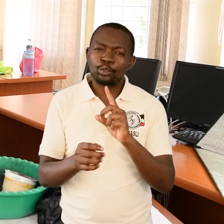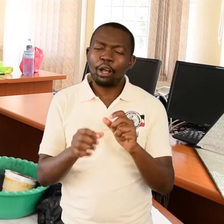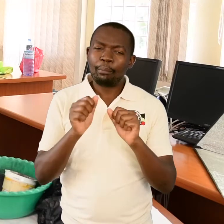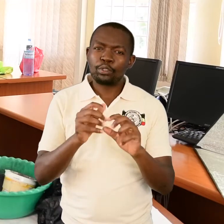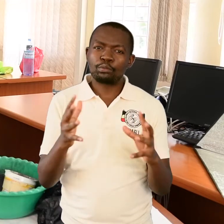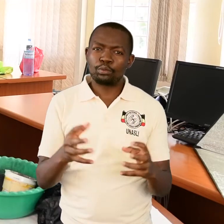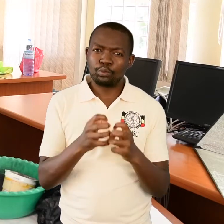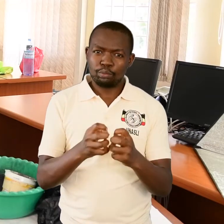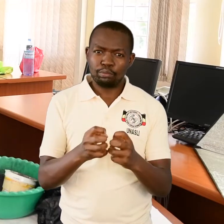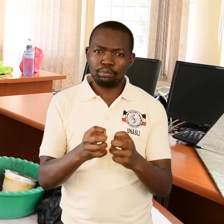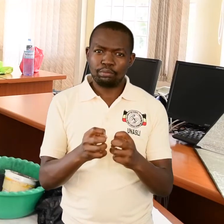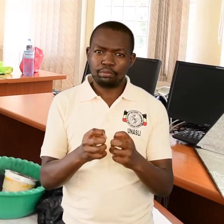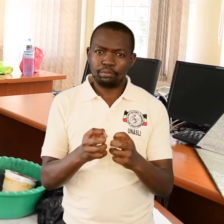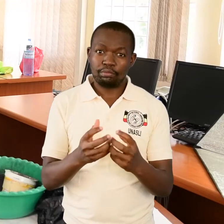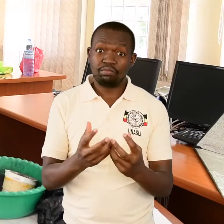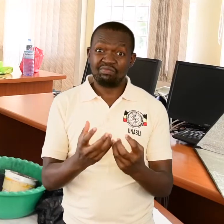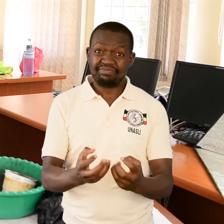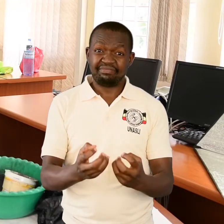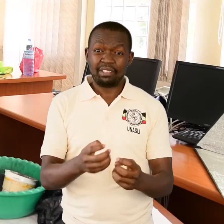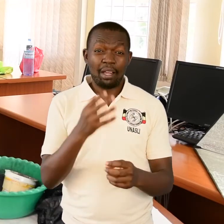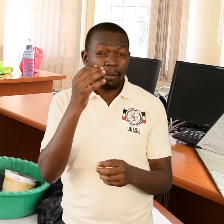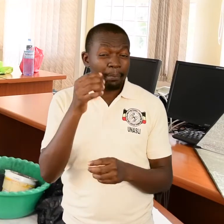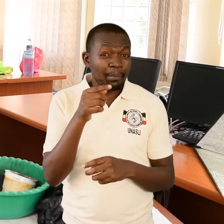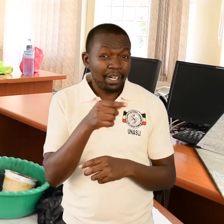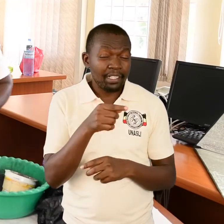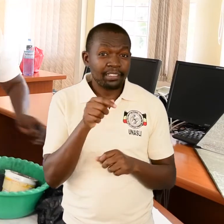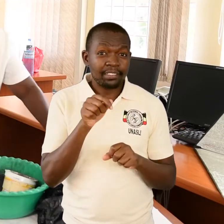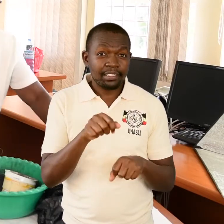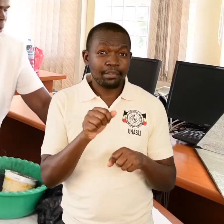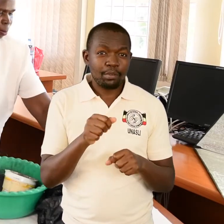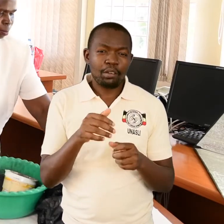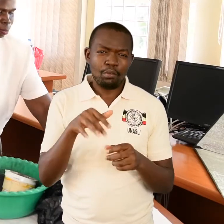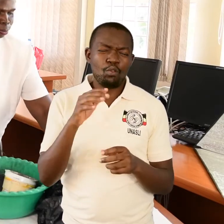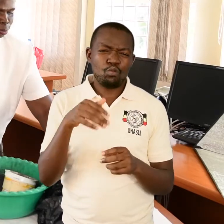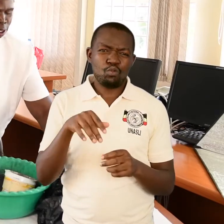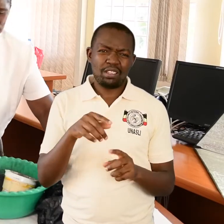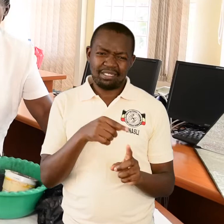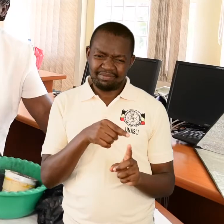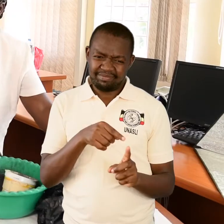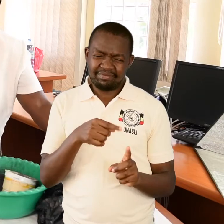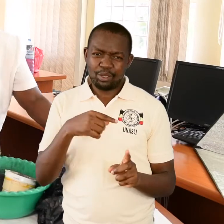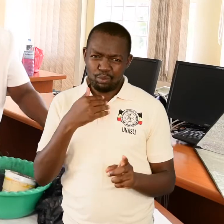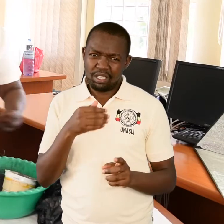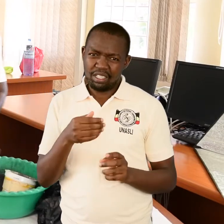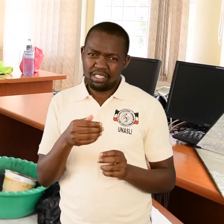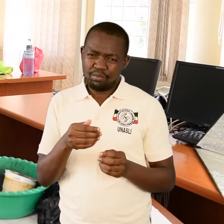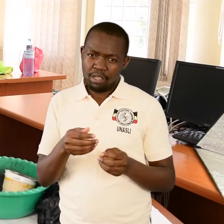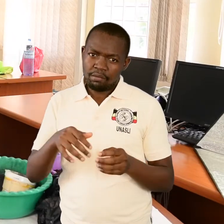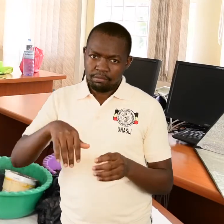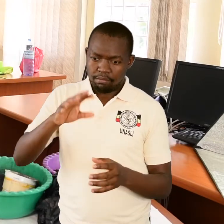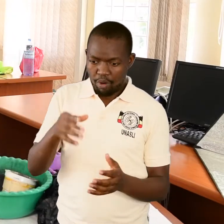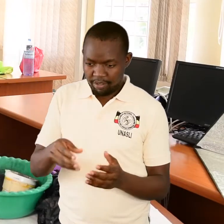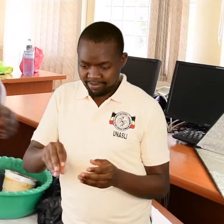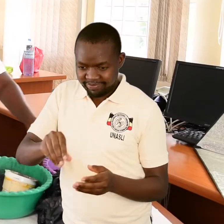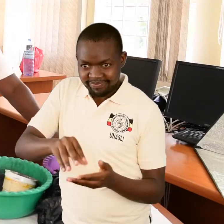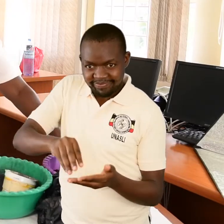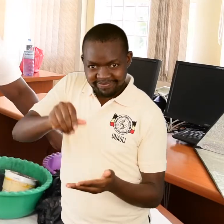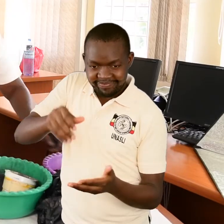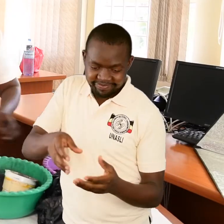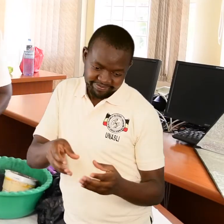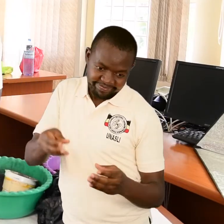together. This one still has much water, so let us add more